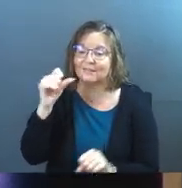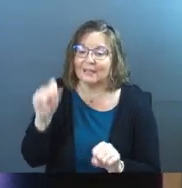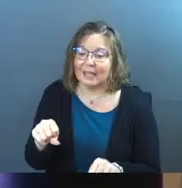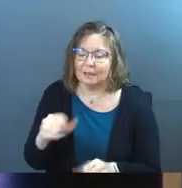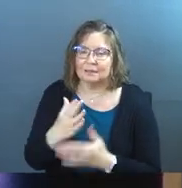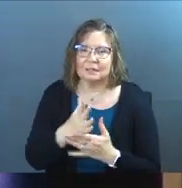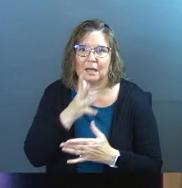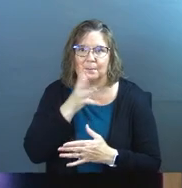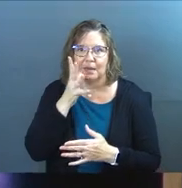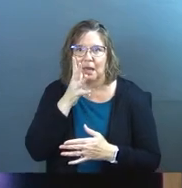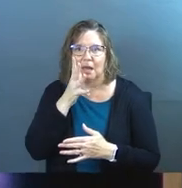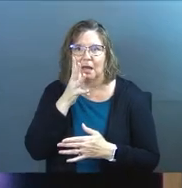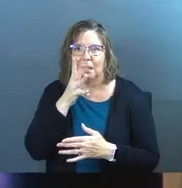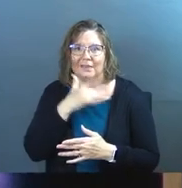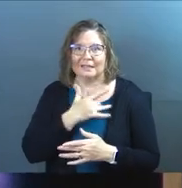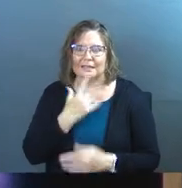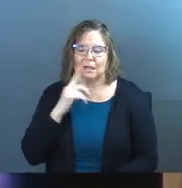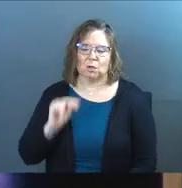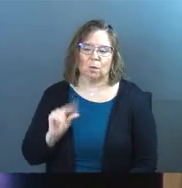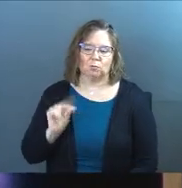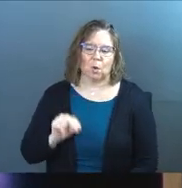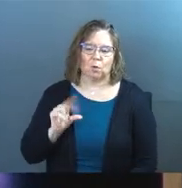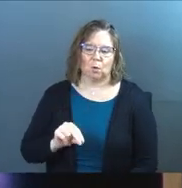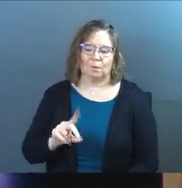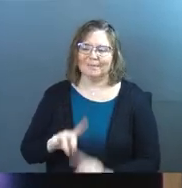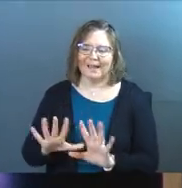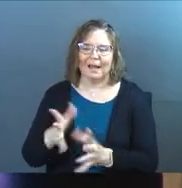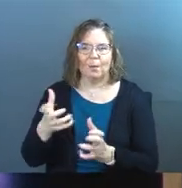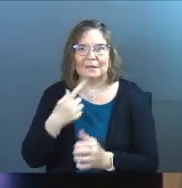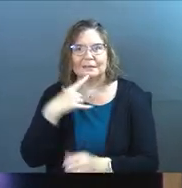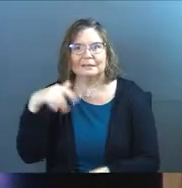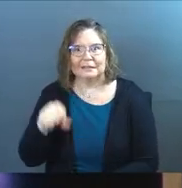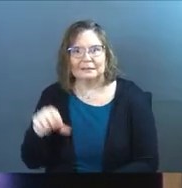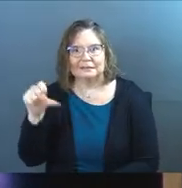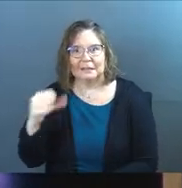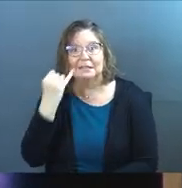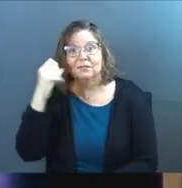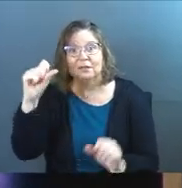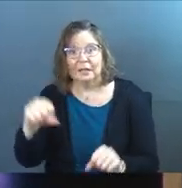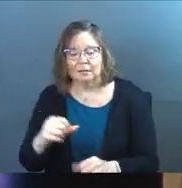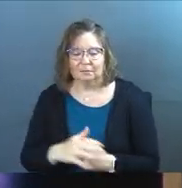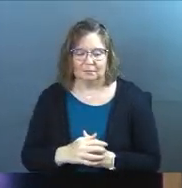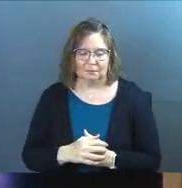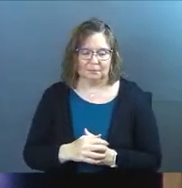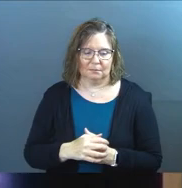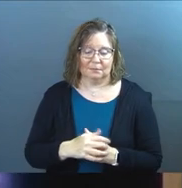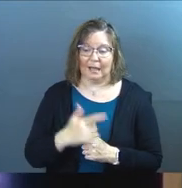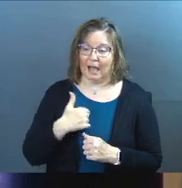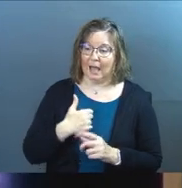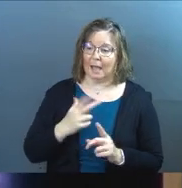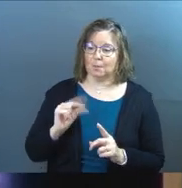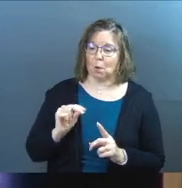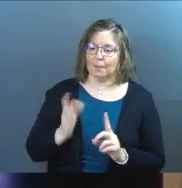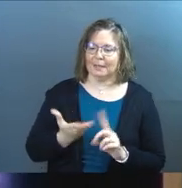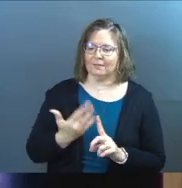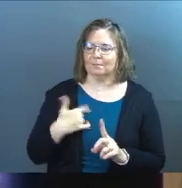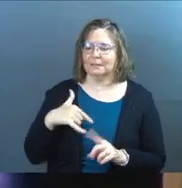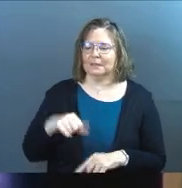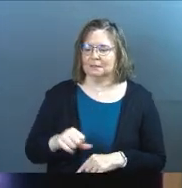some parents, their default is no. Right? It's like, I'm no, but you're going to have to convince me to be